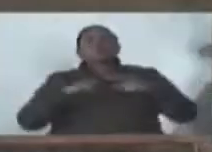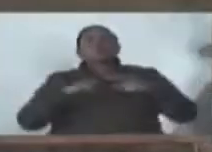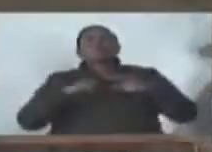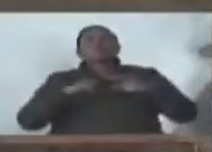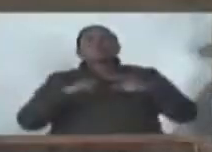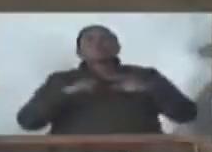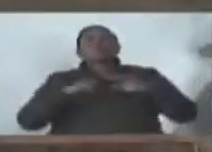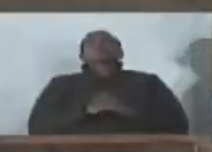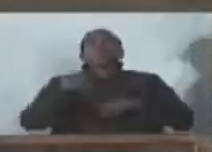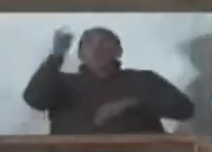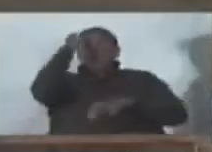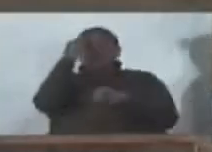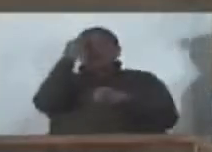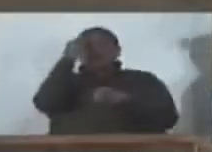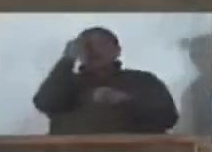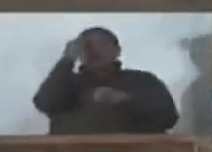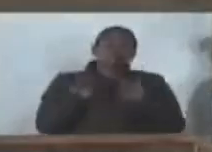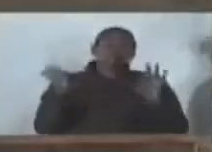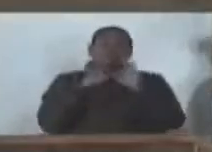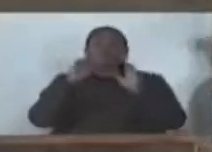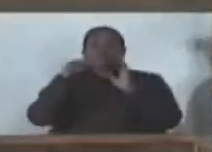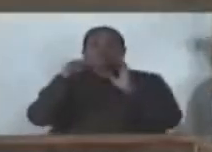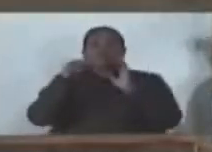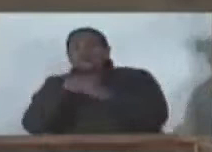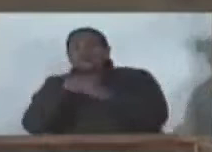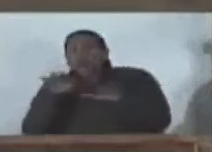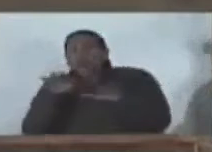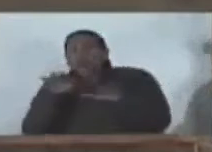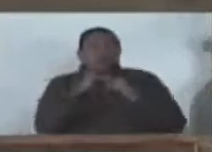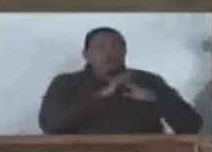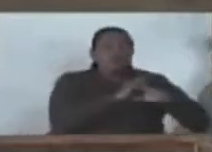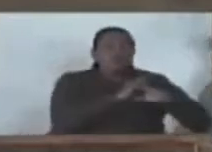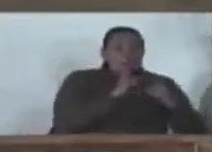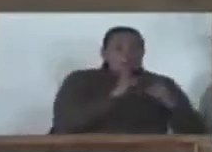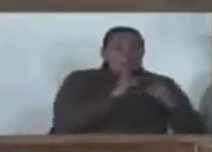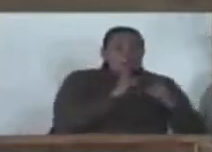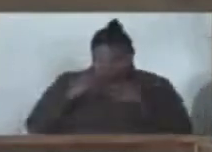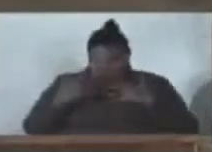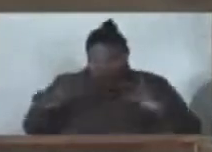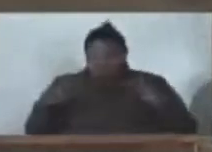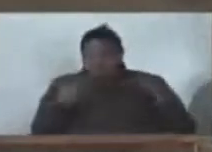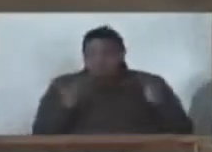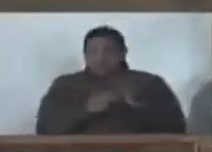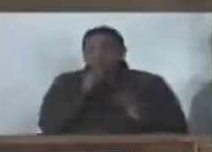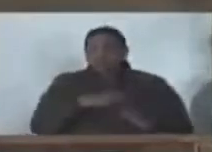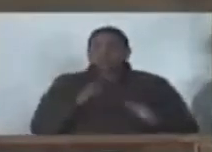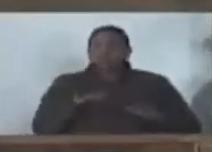Mr. Speaker, government has a critical role to play to prevent and to end violence against women and